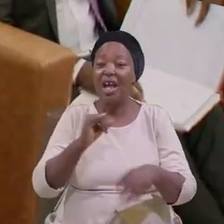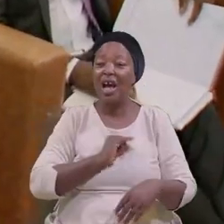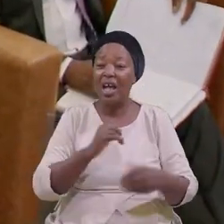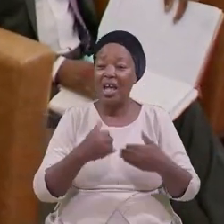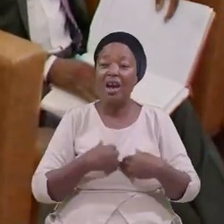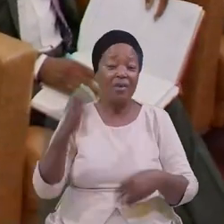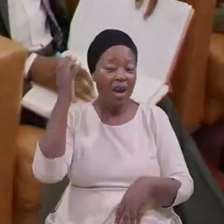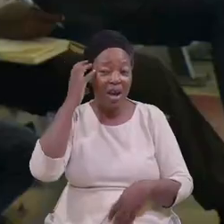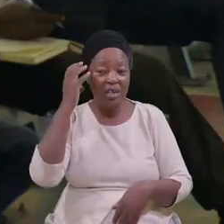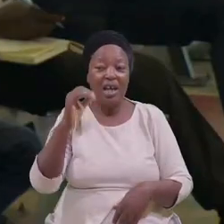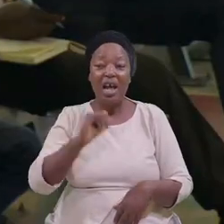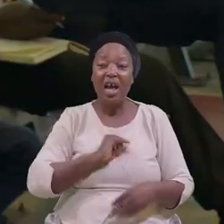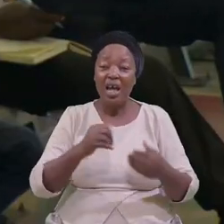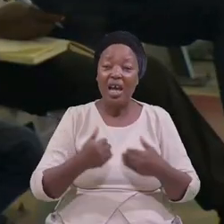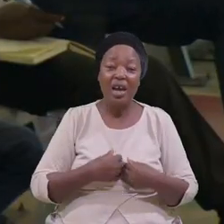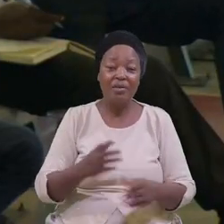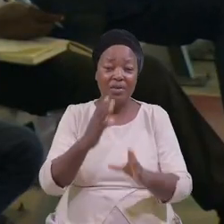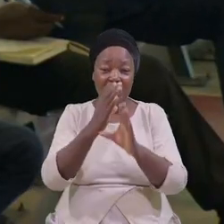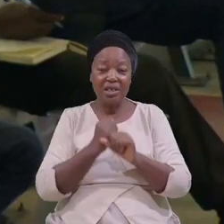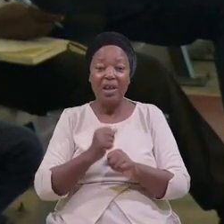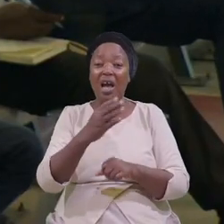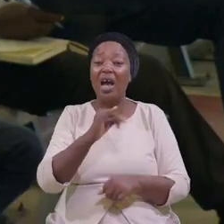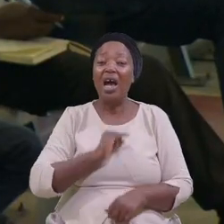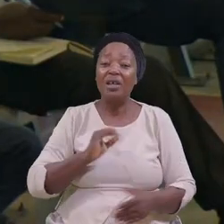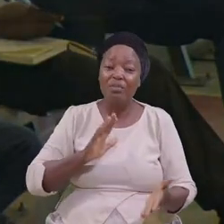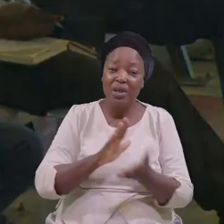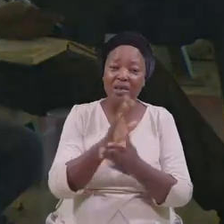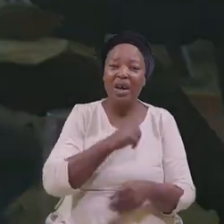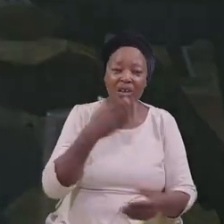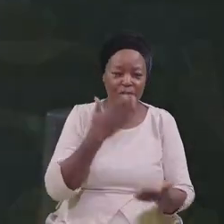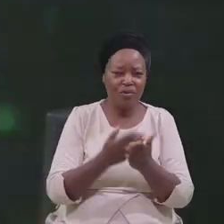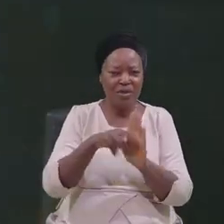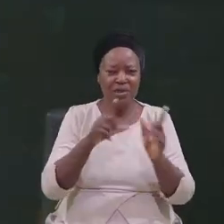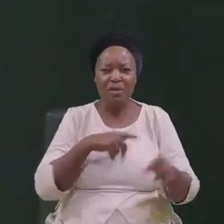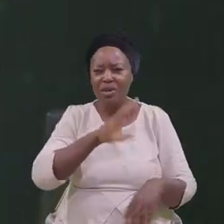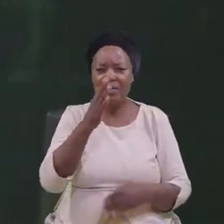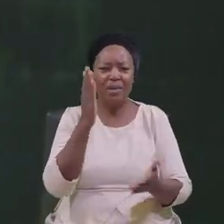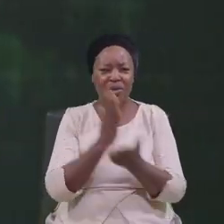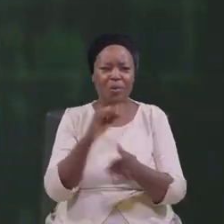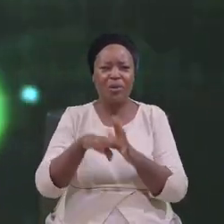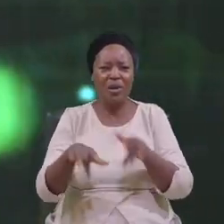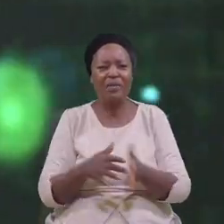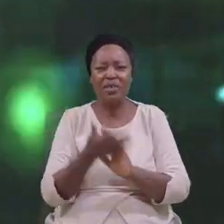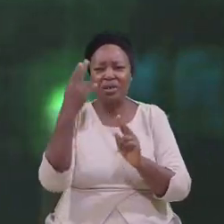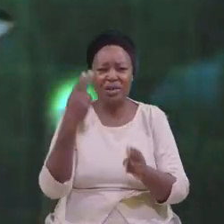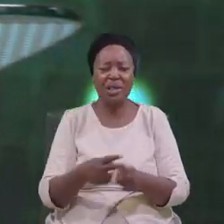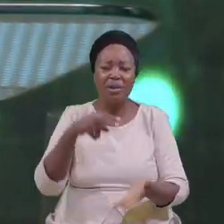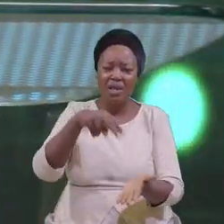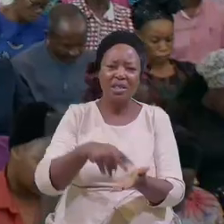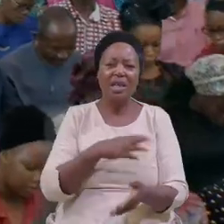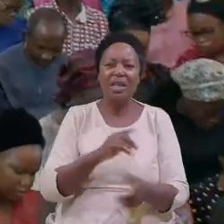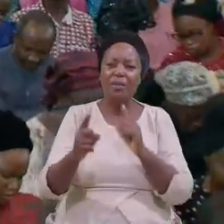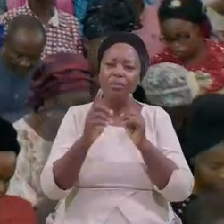I believe. And the goodness of the Lord will never stop in your life. Let's rise up now and talk to